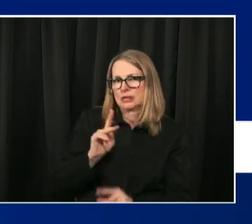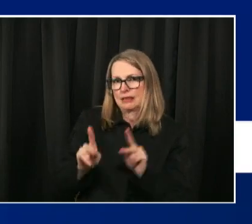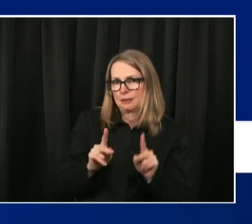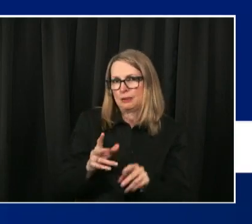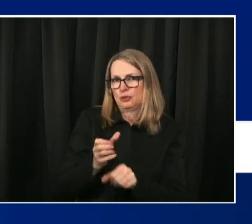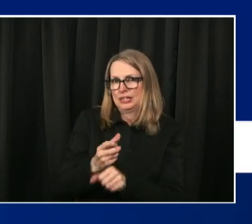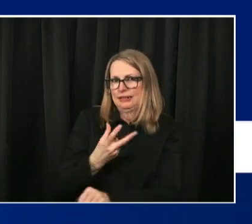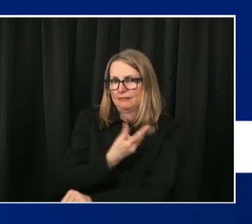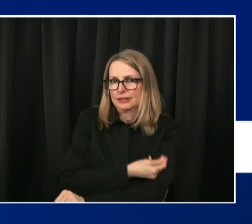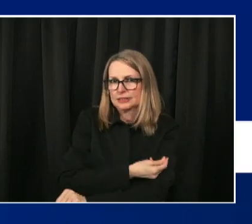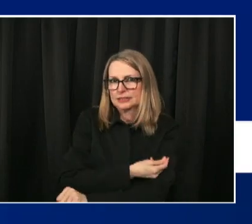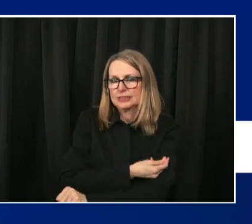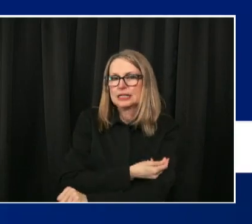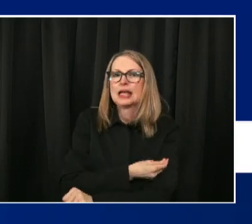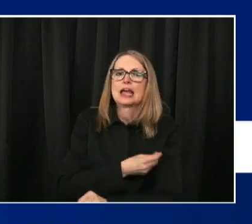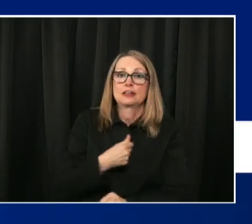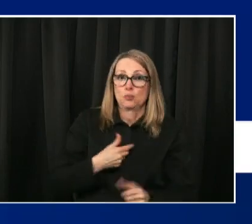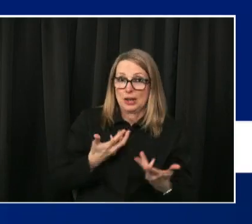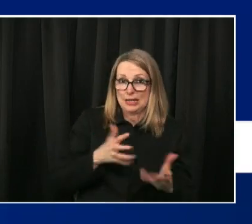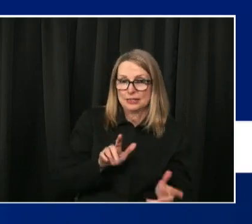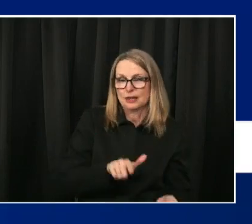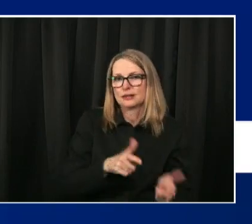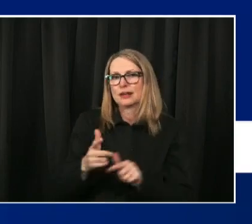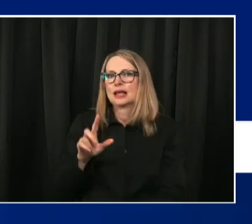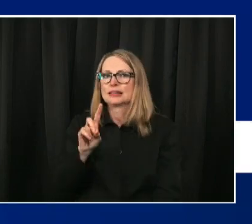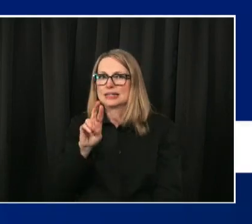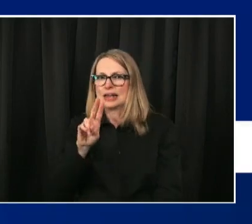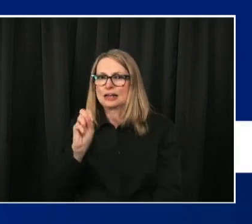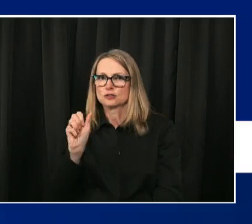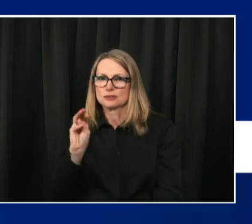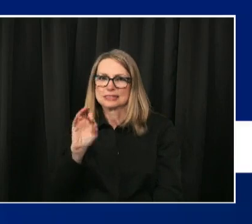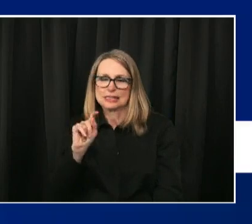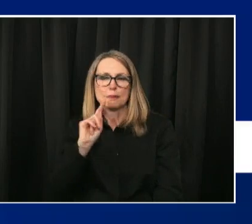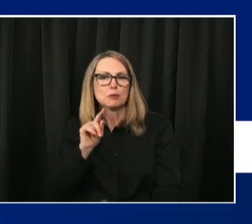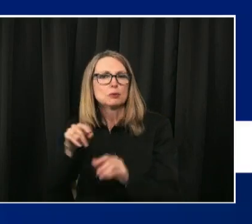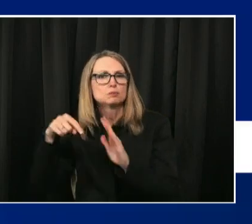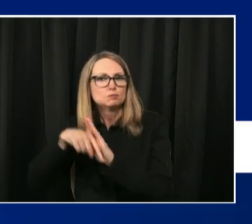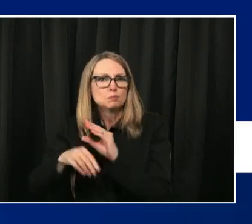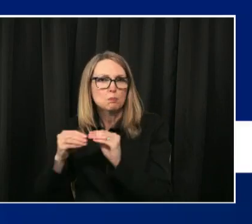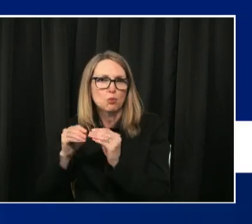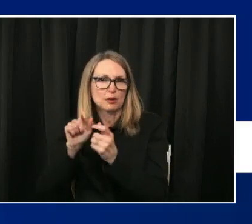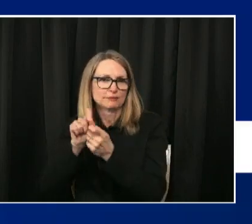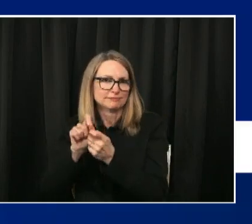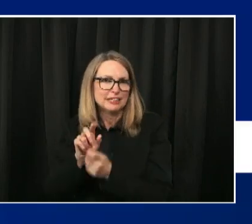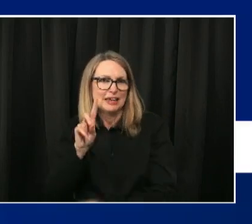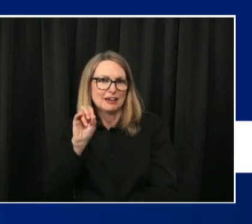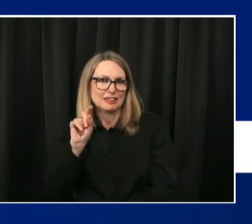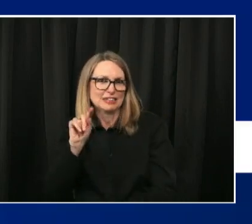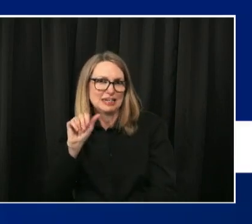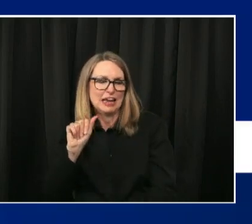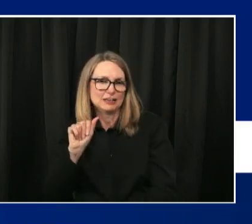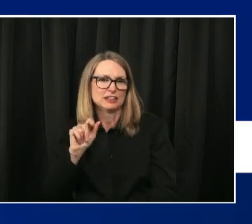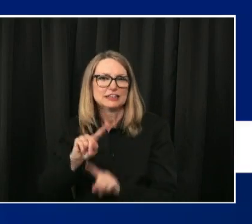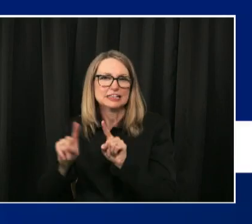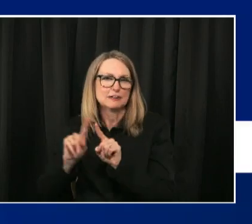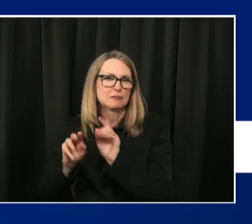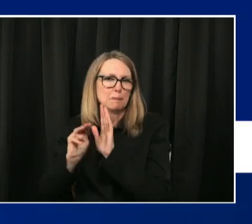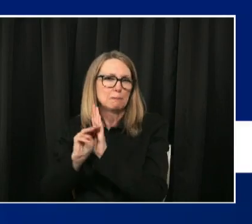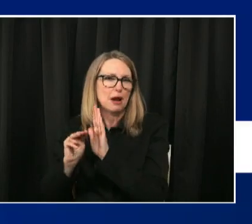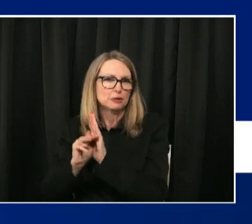vaccinated, and then Dr. Samet's going to go into a little bit more detail, talking about some of the data that we're seeing and some of the modeling work that's been done in the last couple of